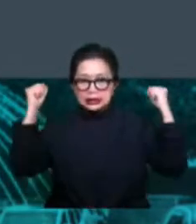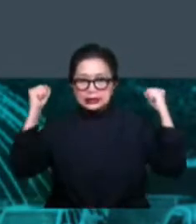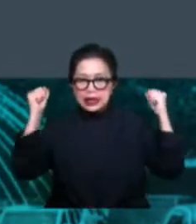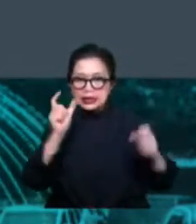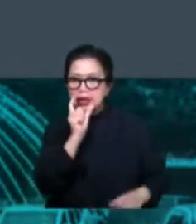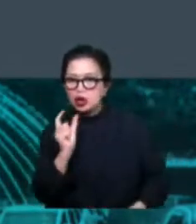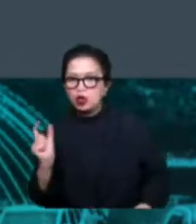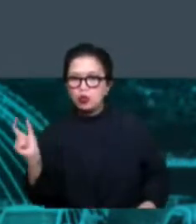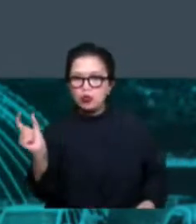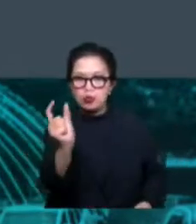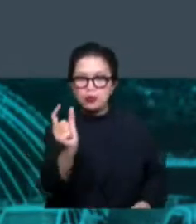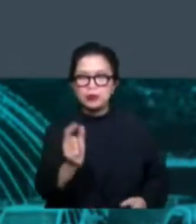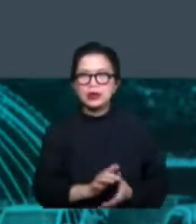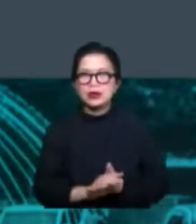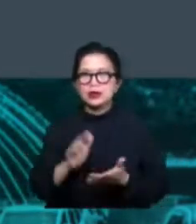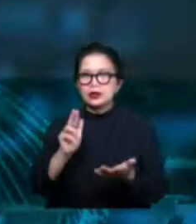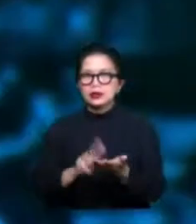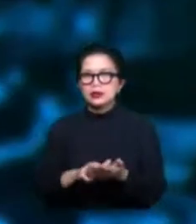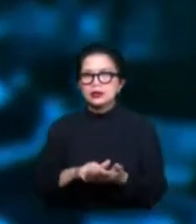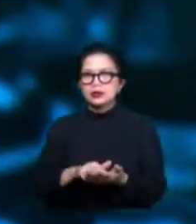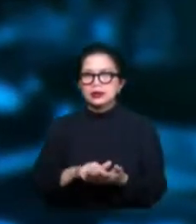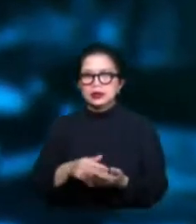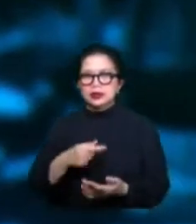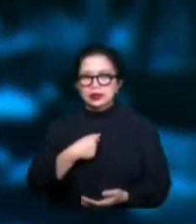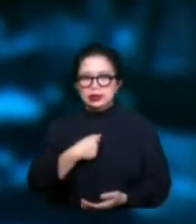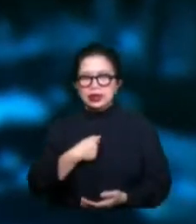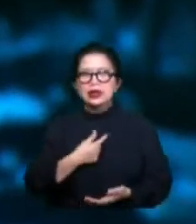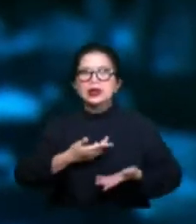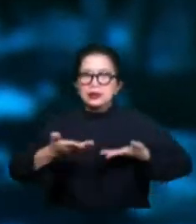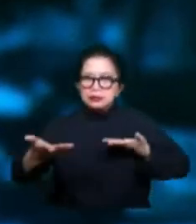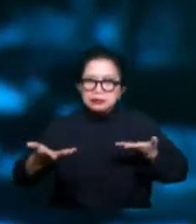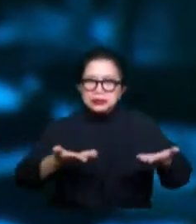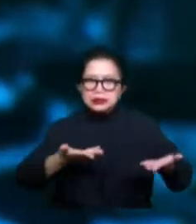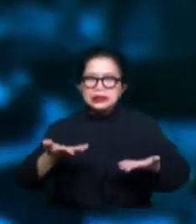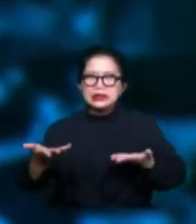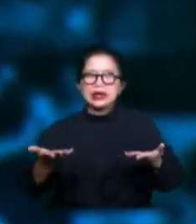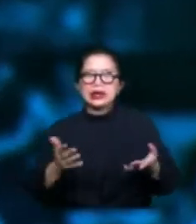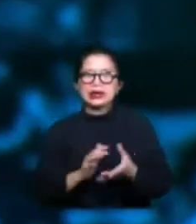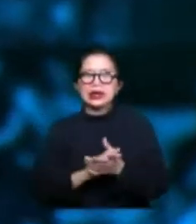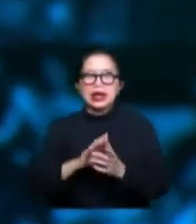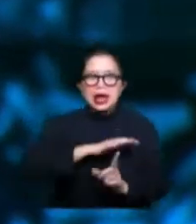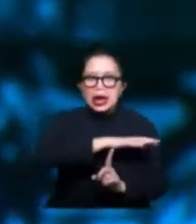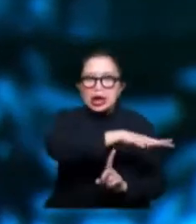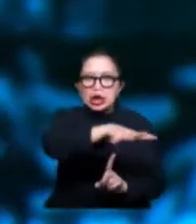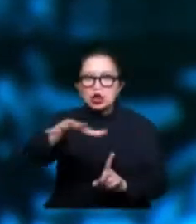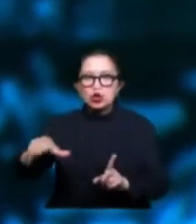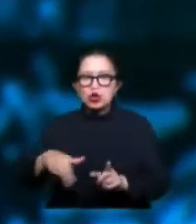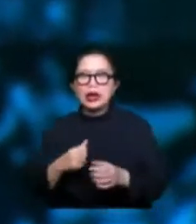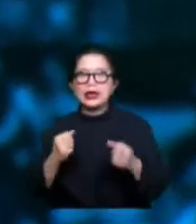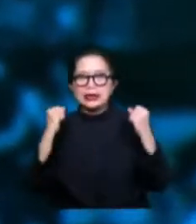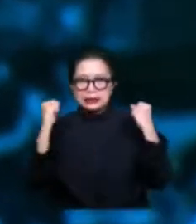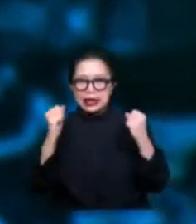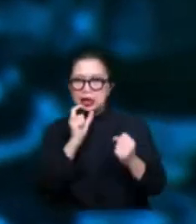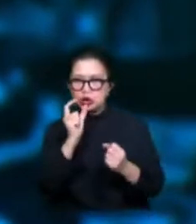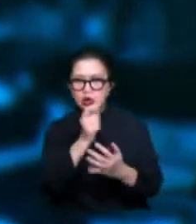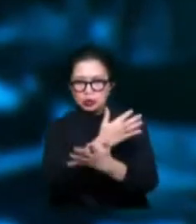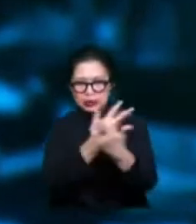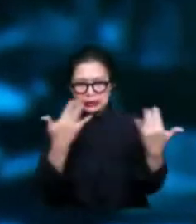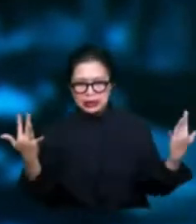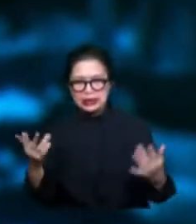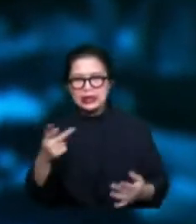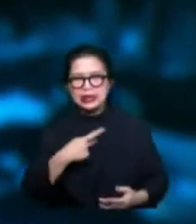providing a favorable environment for people to live in. Thus, we need broaden our